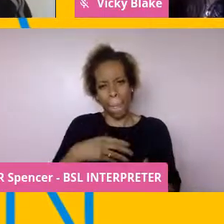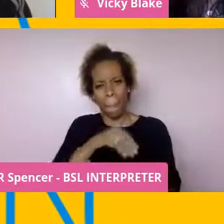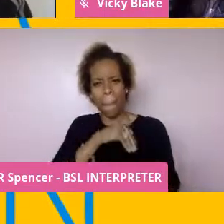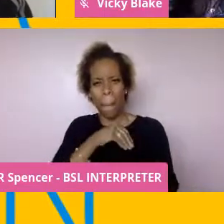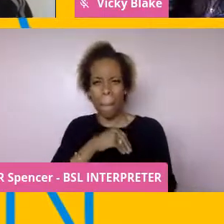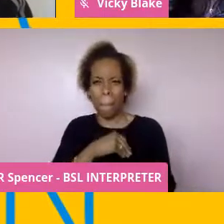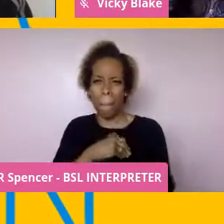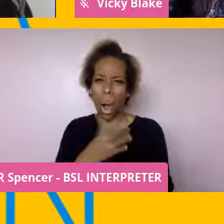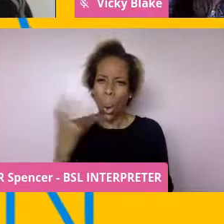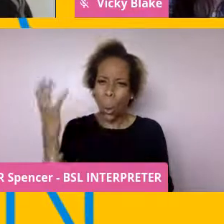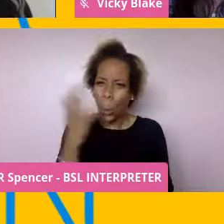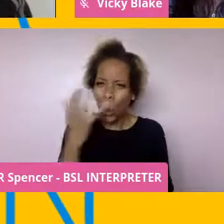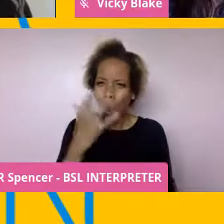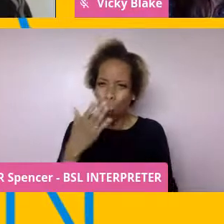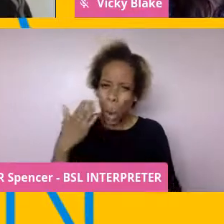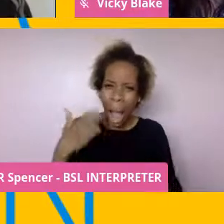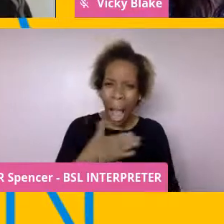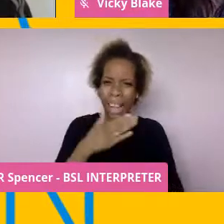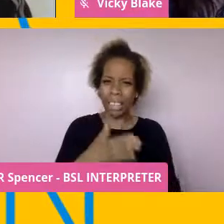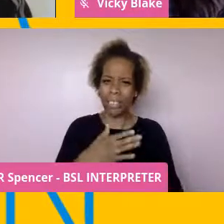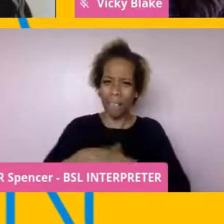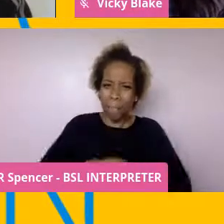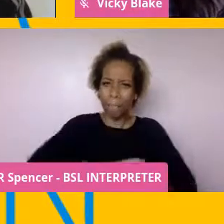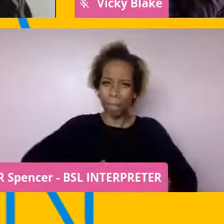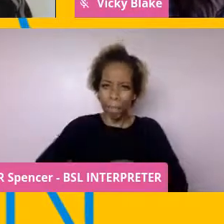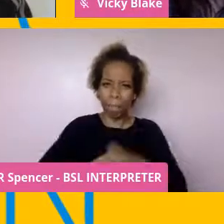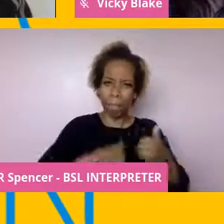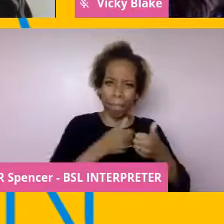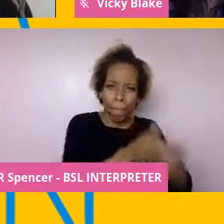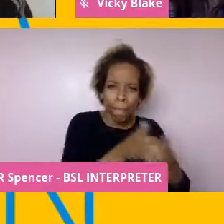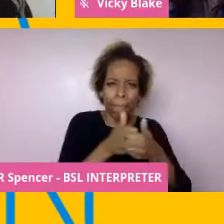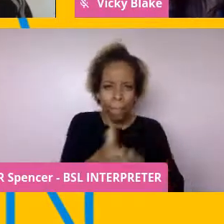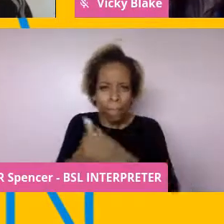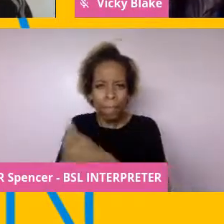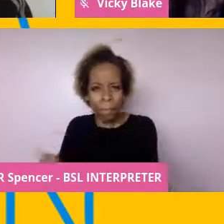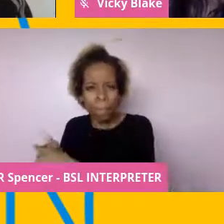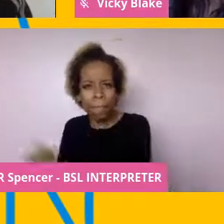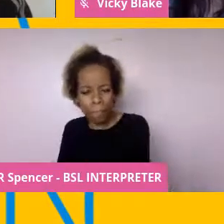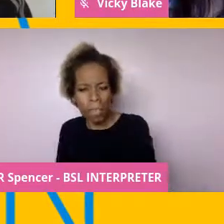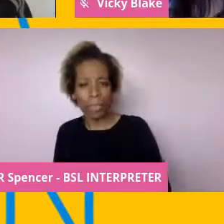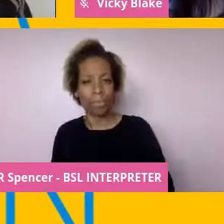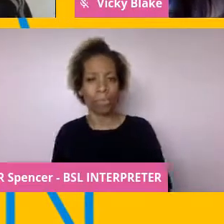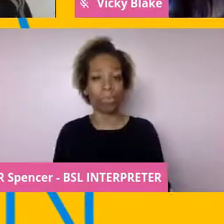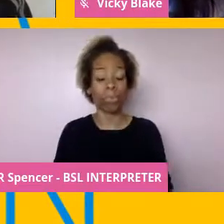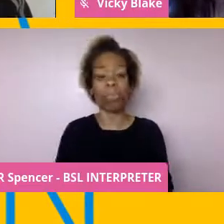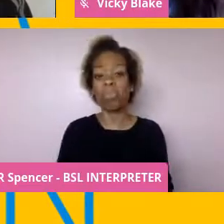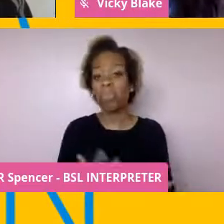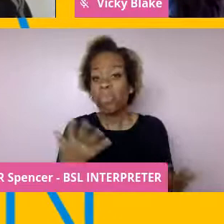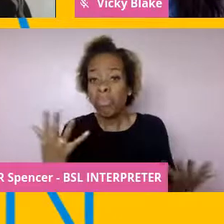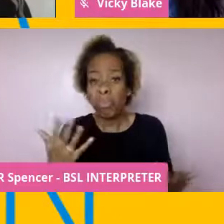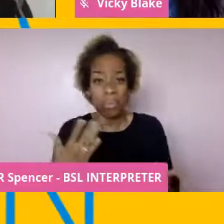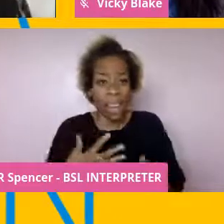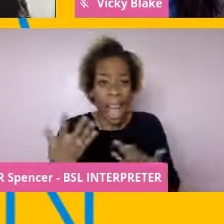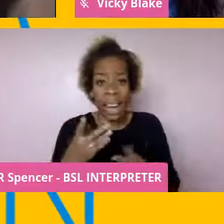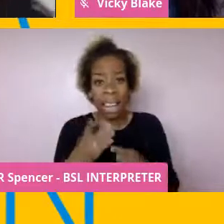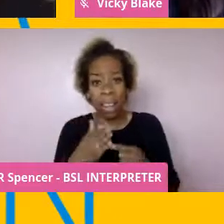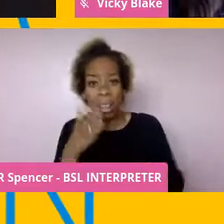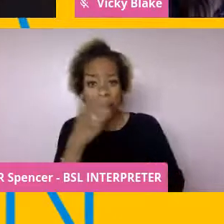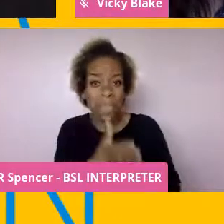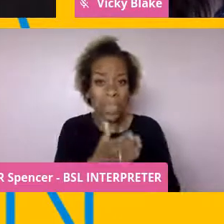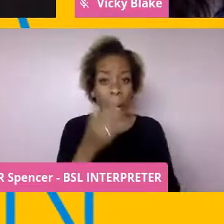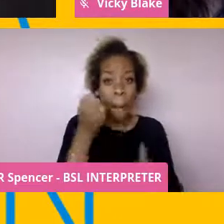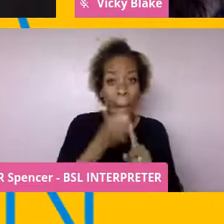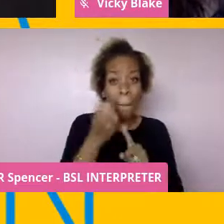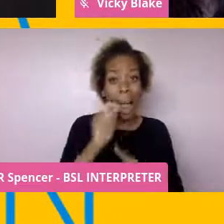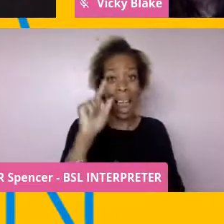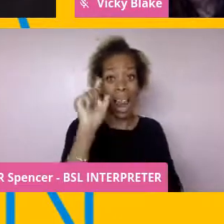active in other movements too, which always helps. So a lot of our members, if you go to any kind of campaign in Liverpool, you're never